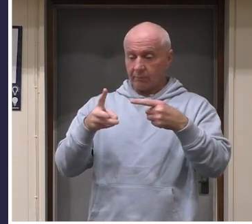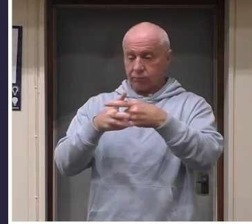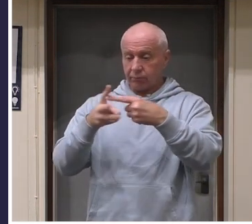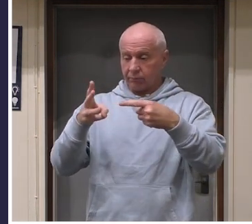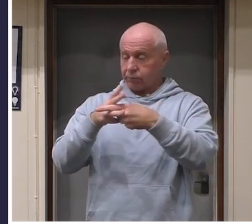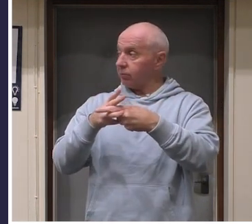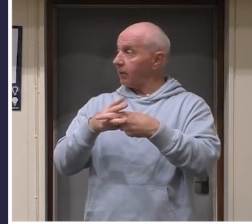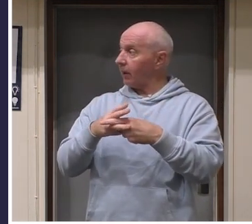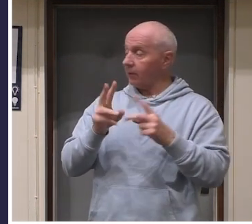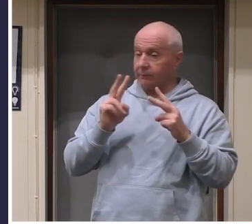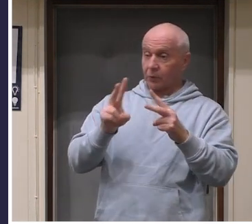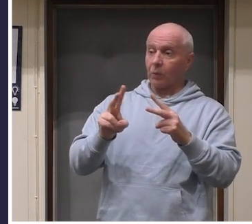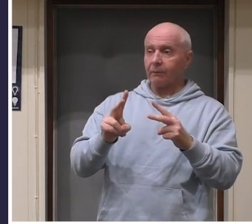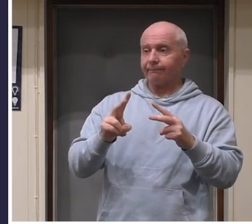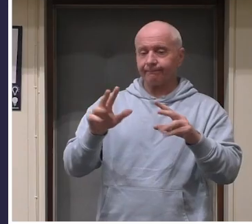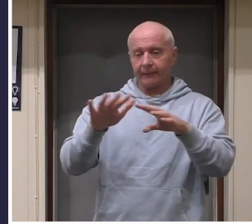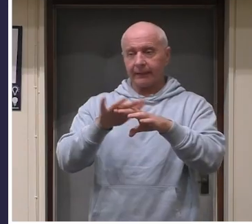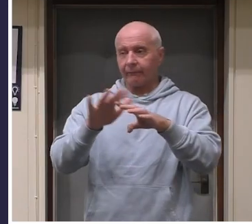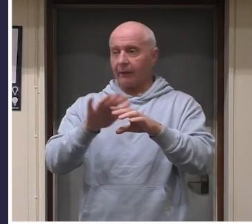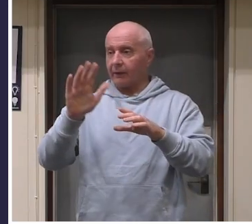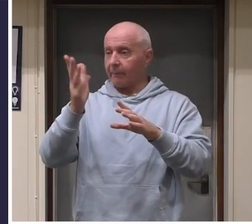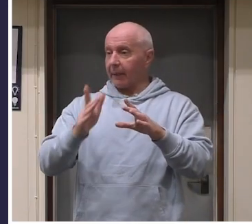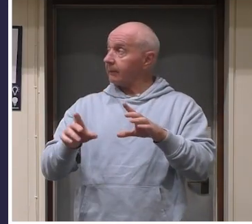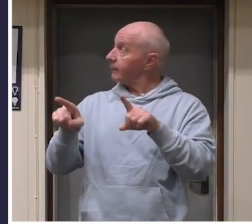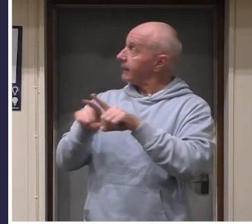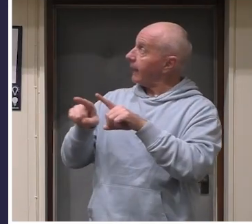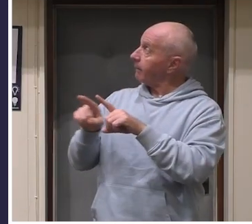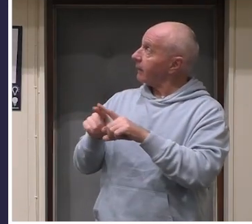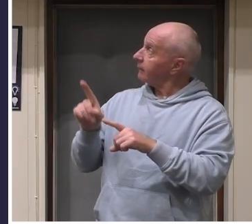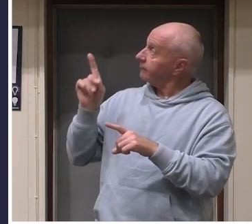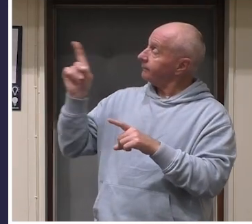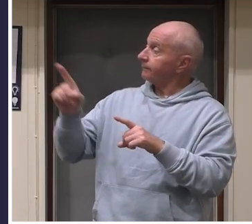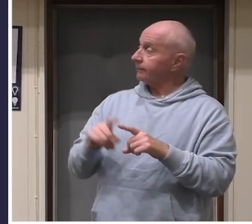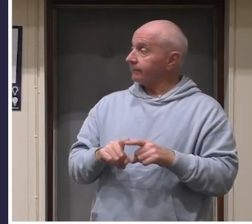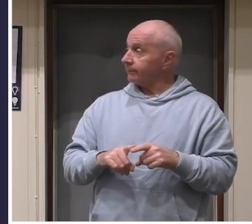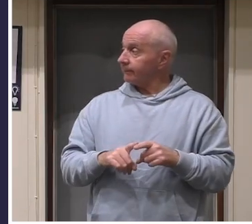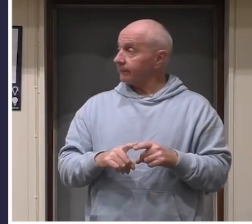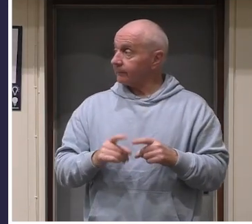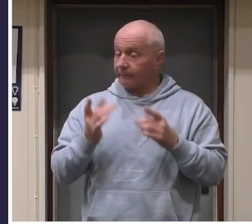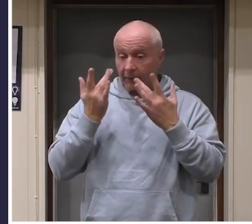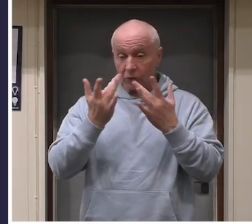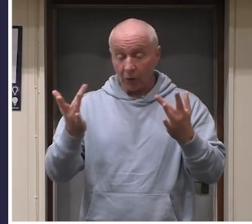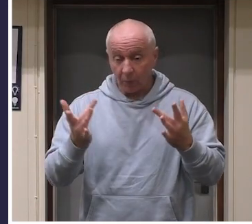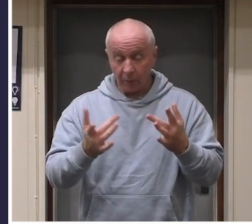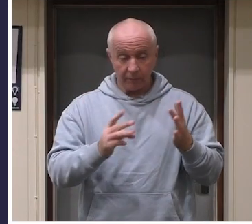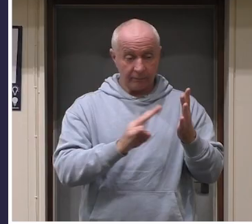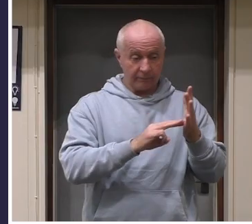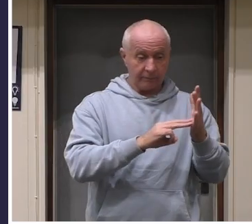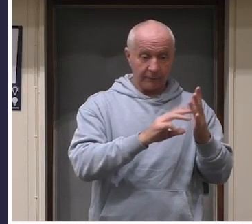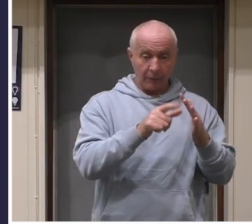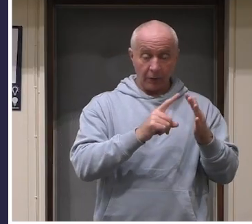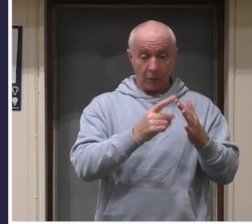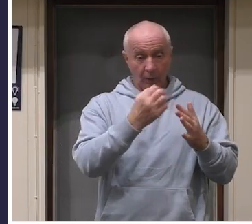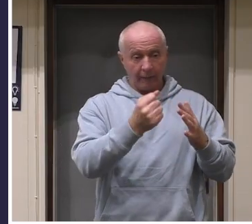and they were able to observe interference pattern on a screen on the far side, which showed that this molecule, which has